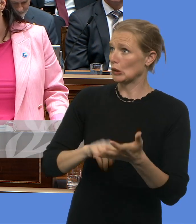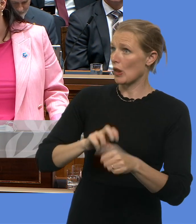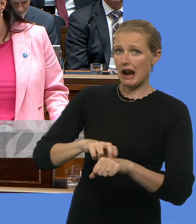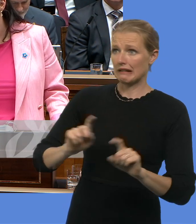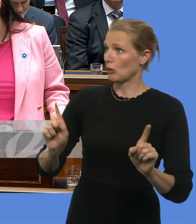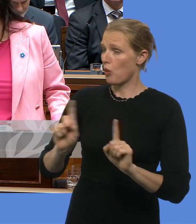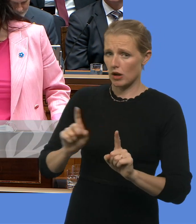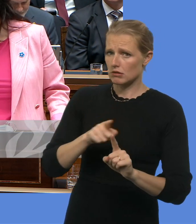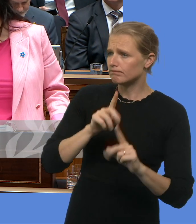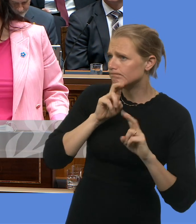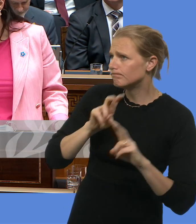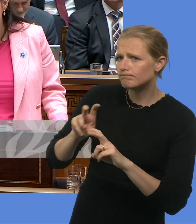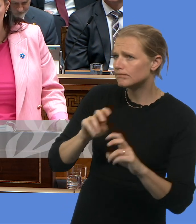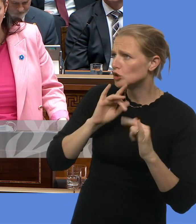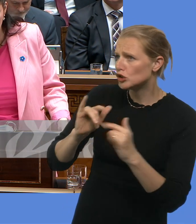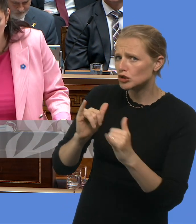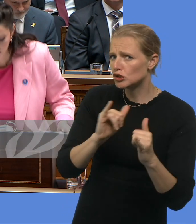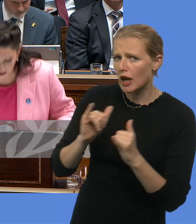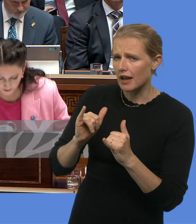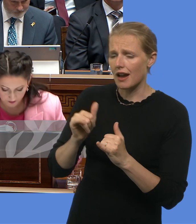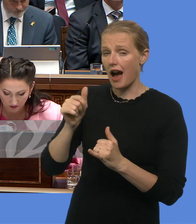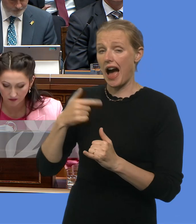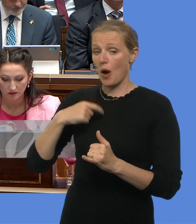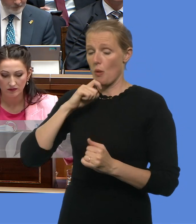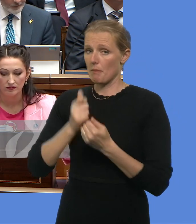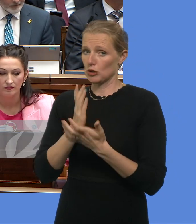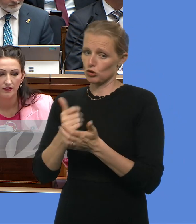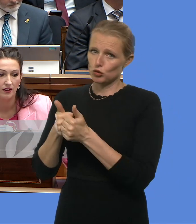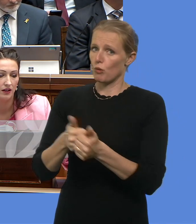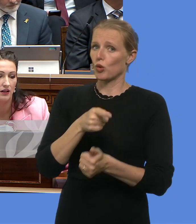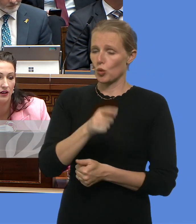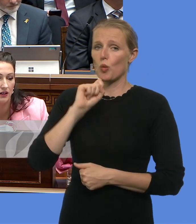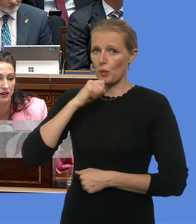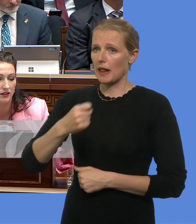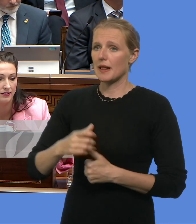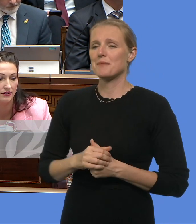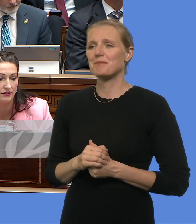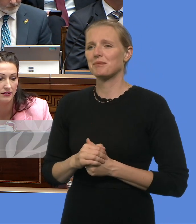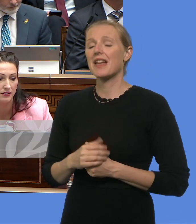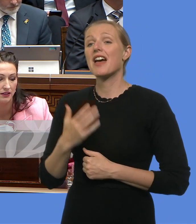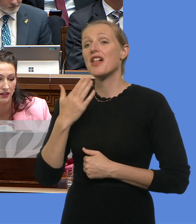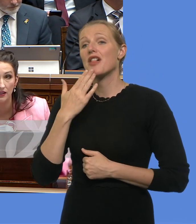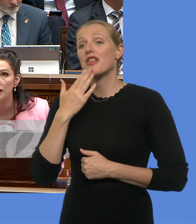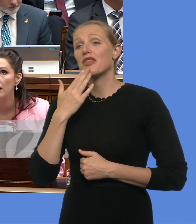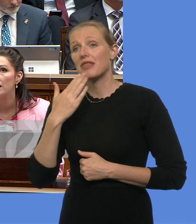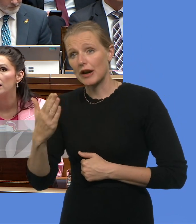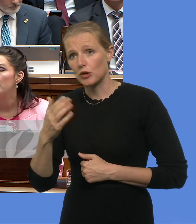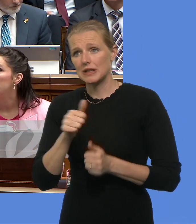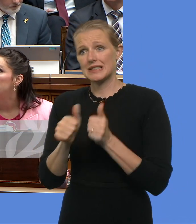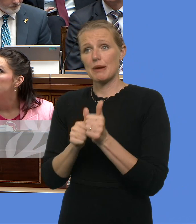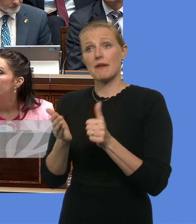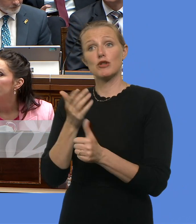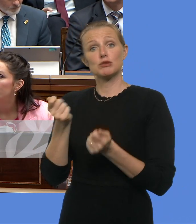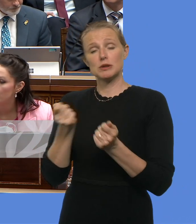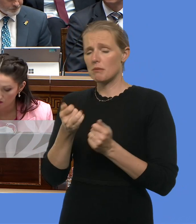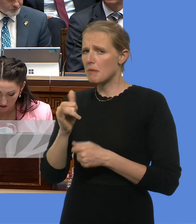have no doubt that these conversations will continue, and I'm happy to do so. David Brooks. Thank you, Mr. Speaker. The Deputy First Minister may be